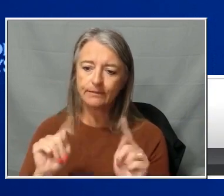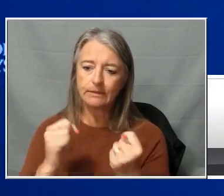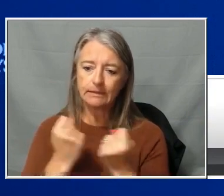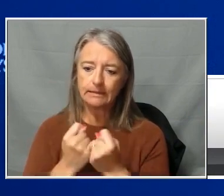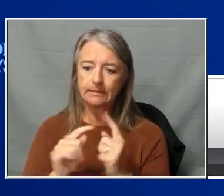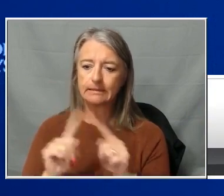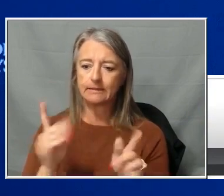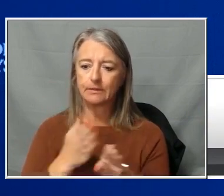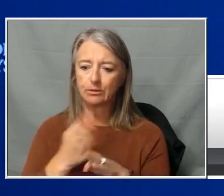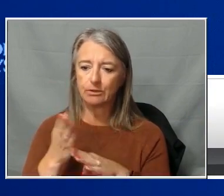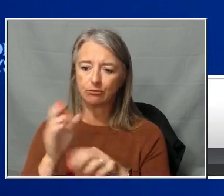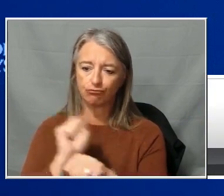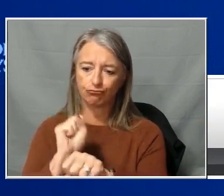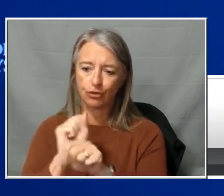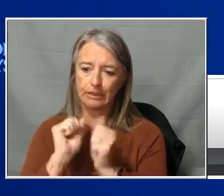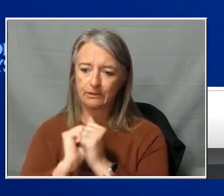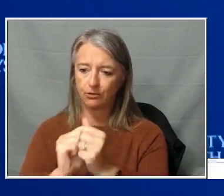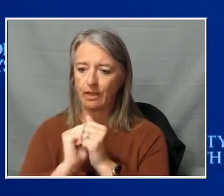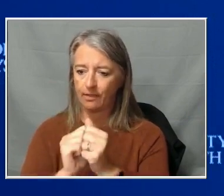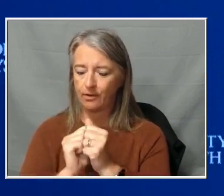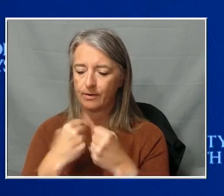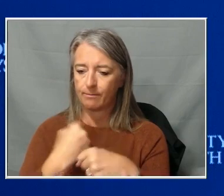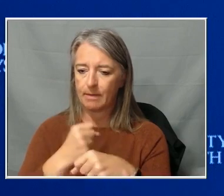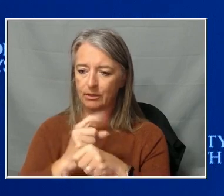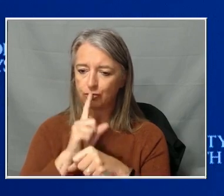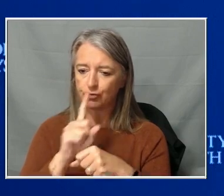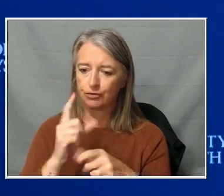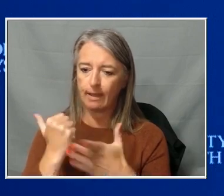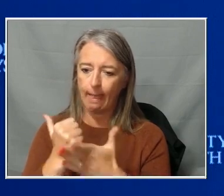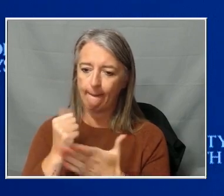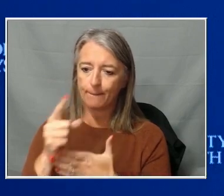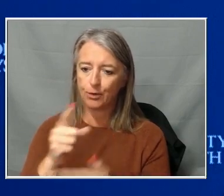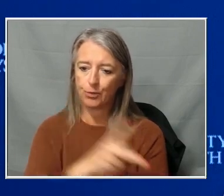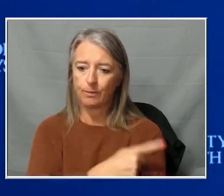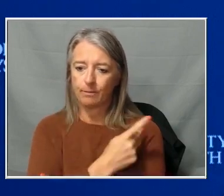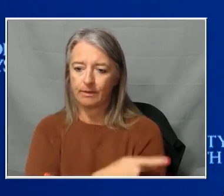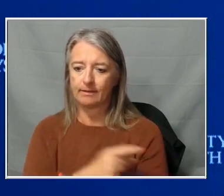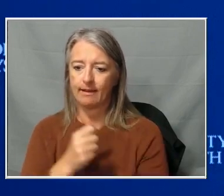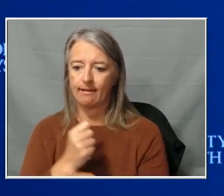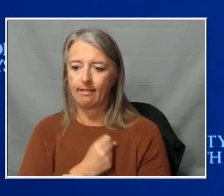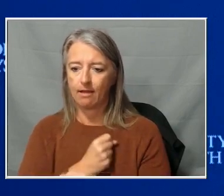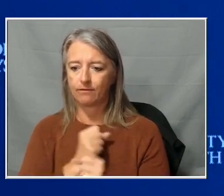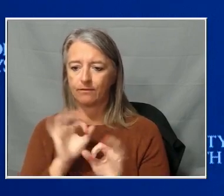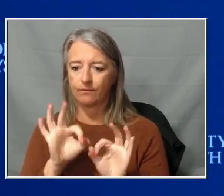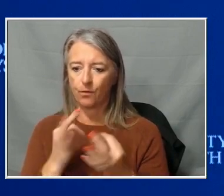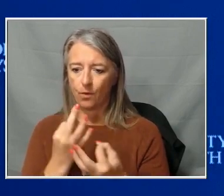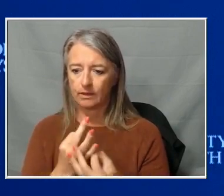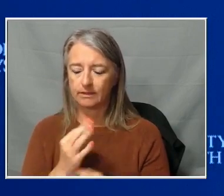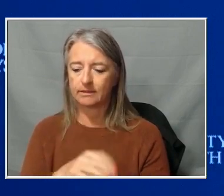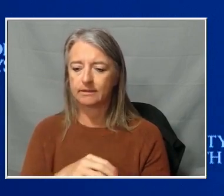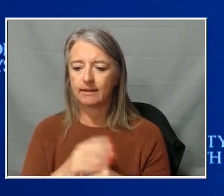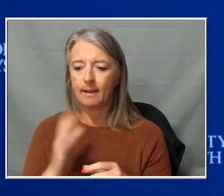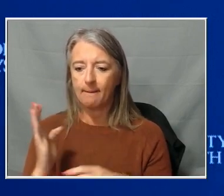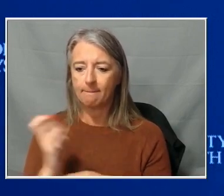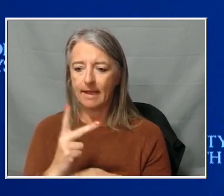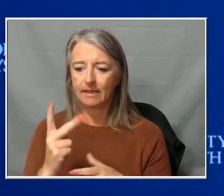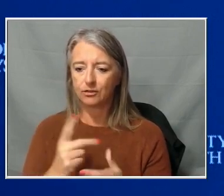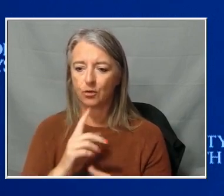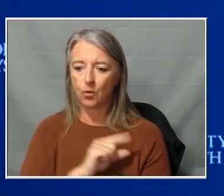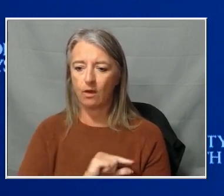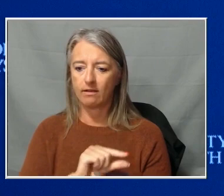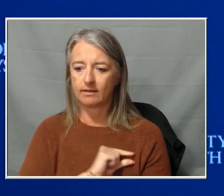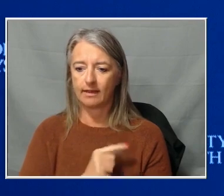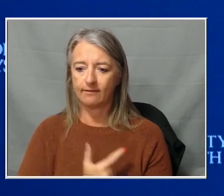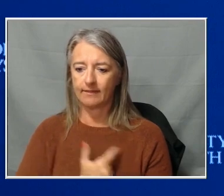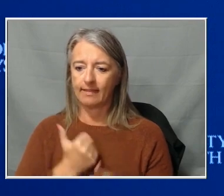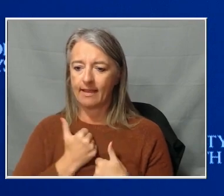specialties working together to help you, the patient, and you and your loved ones get back to having a good quality of life. So I think